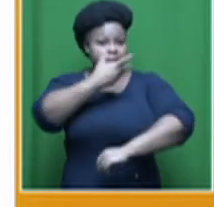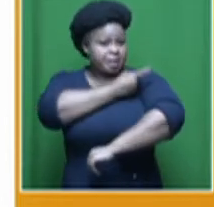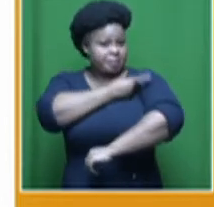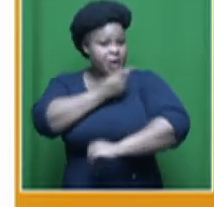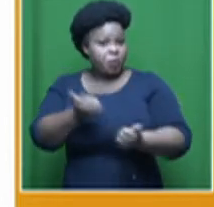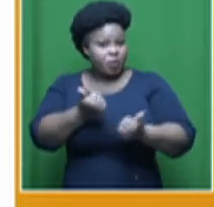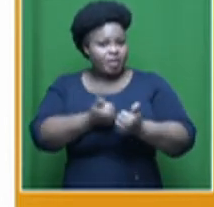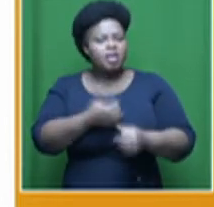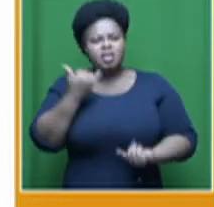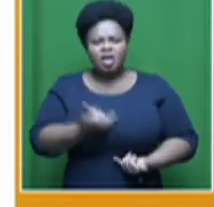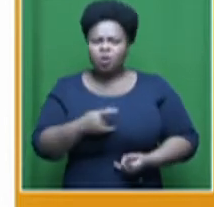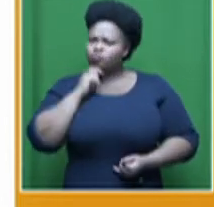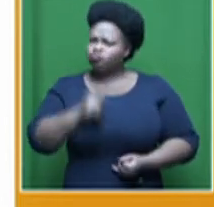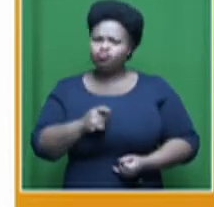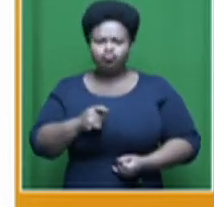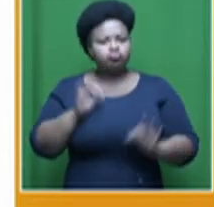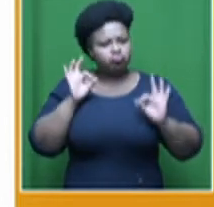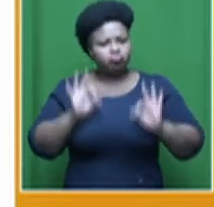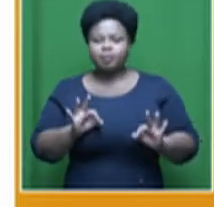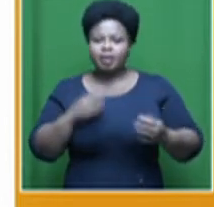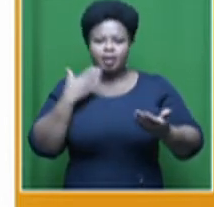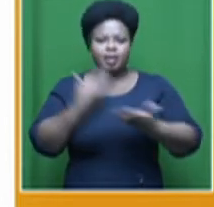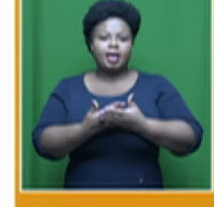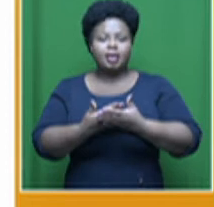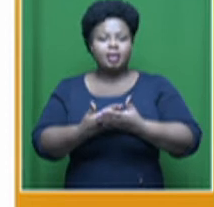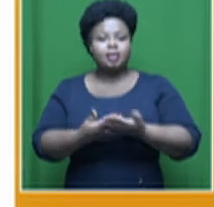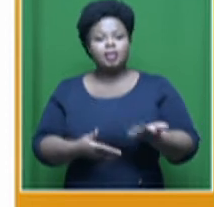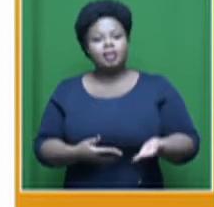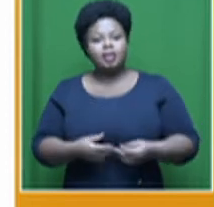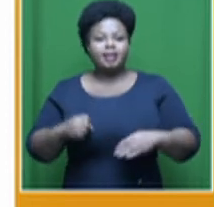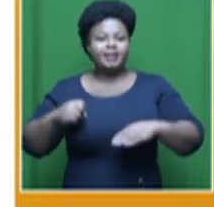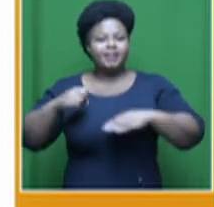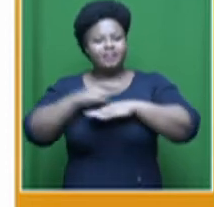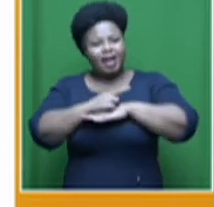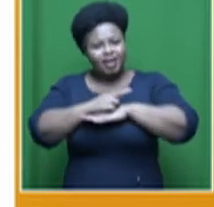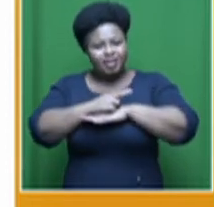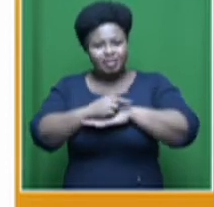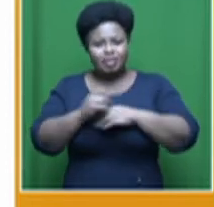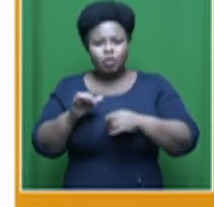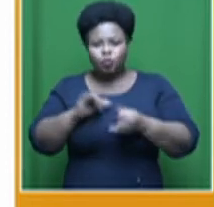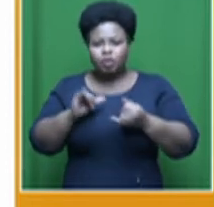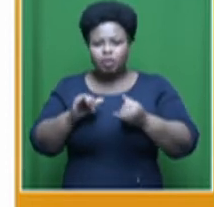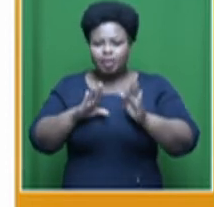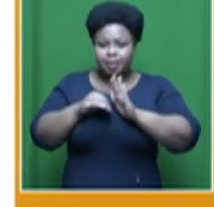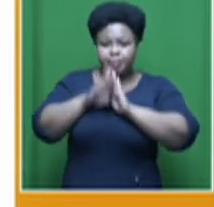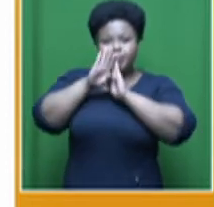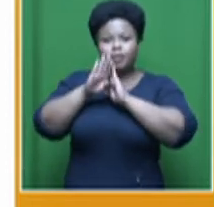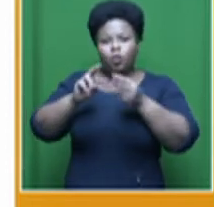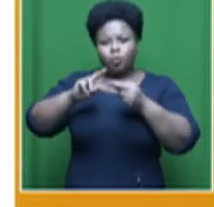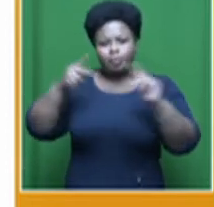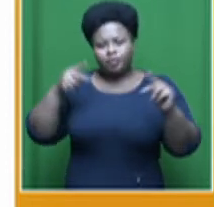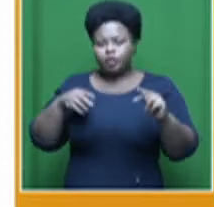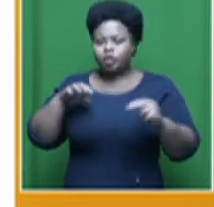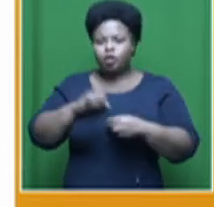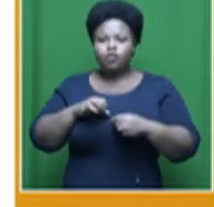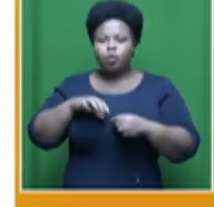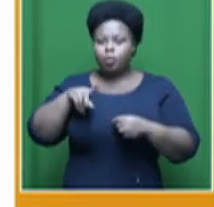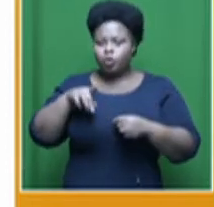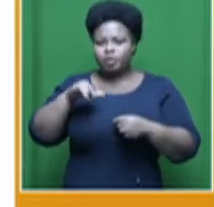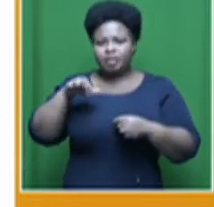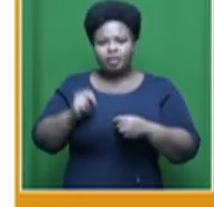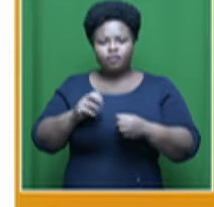has got a greater affinity for virus that has a spike protein that was coded for by the original